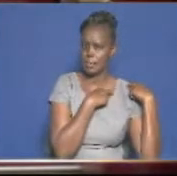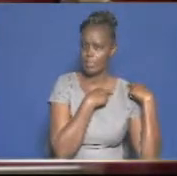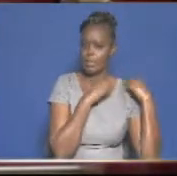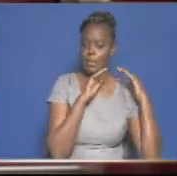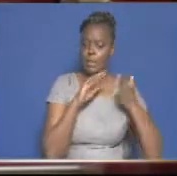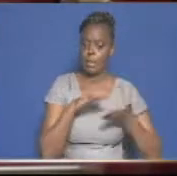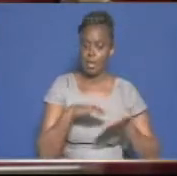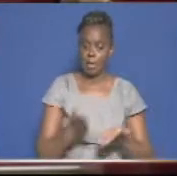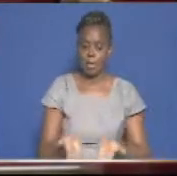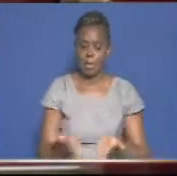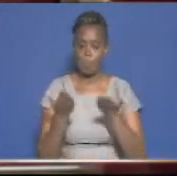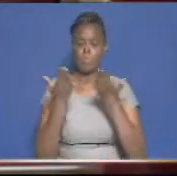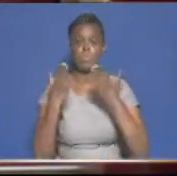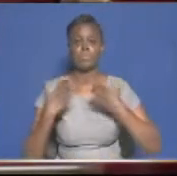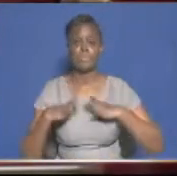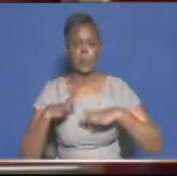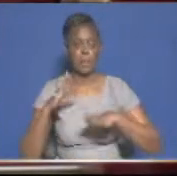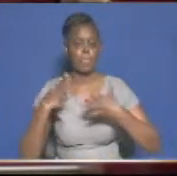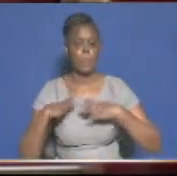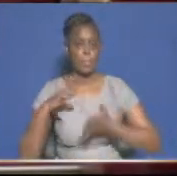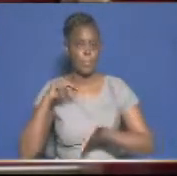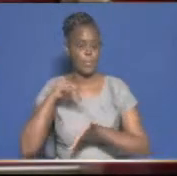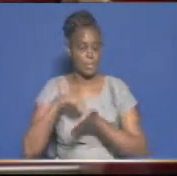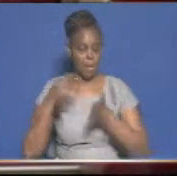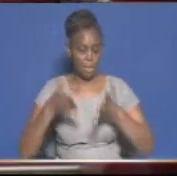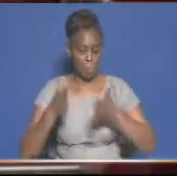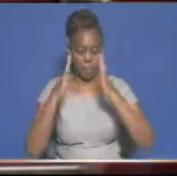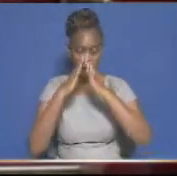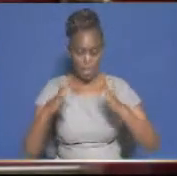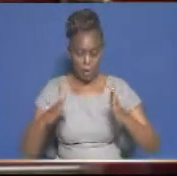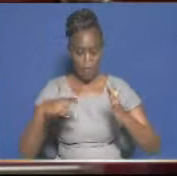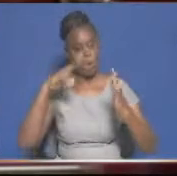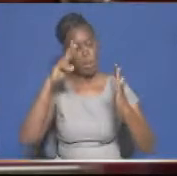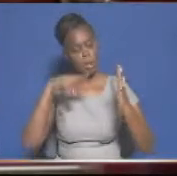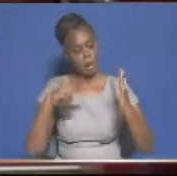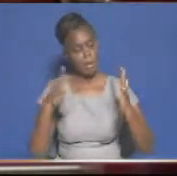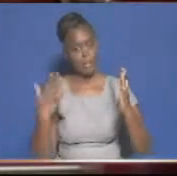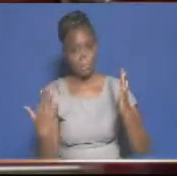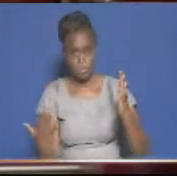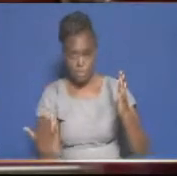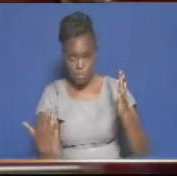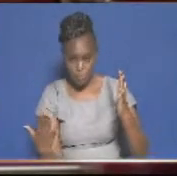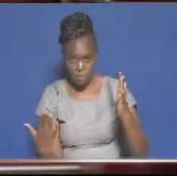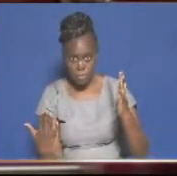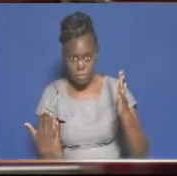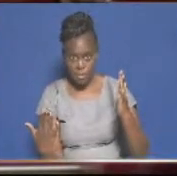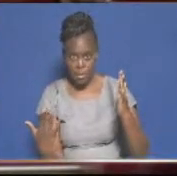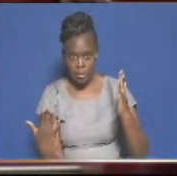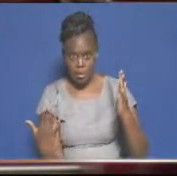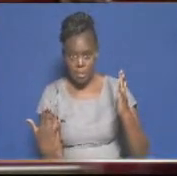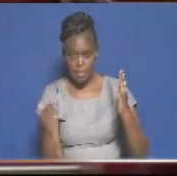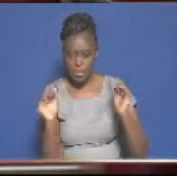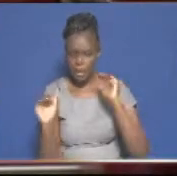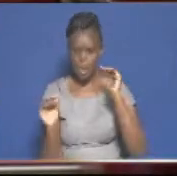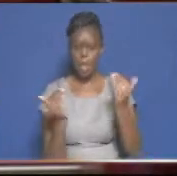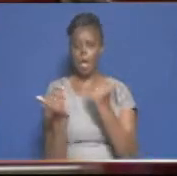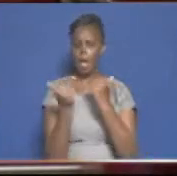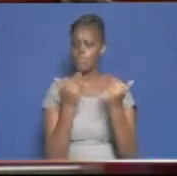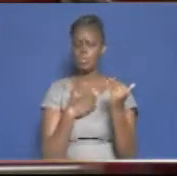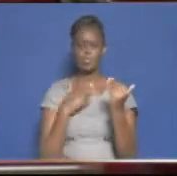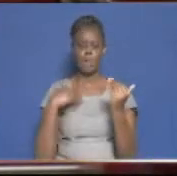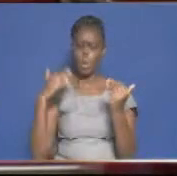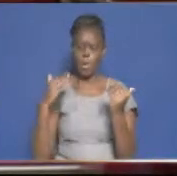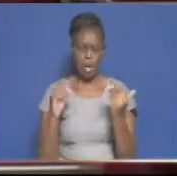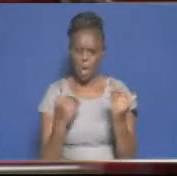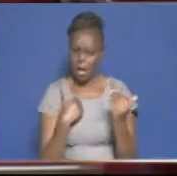improved when people can stand in this House, read the documents, so that they don't have to keep asking me,